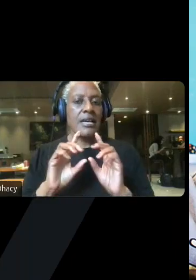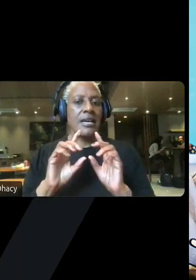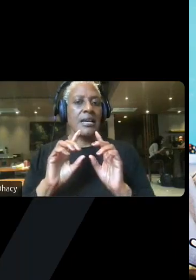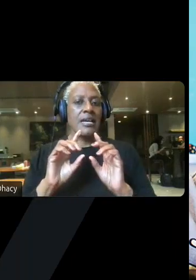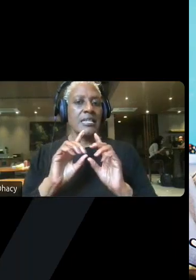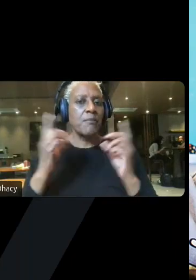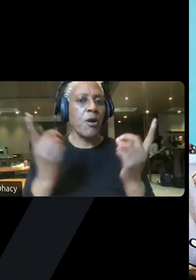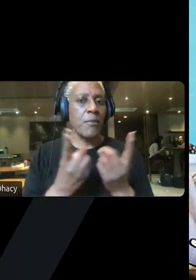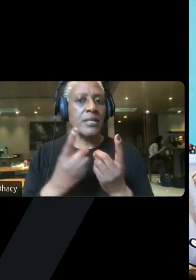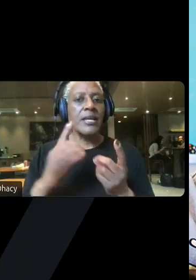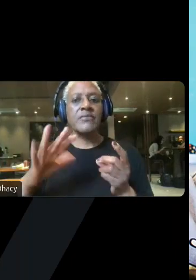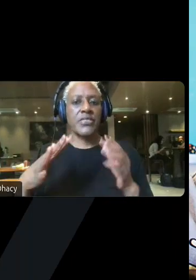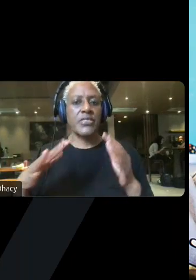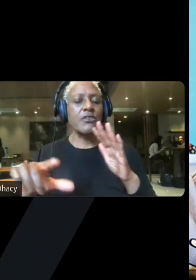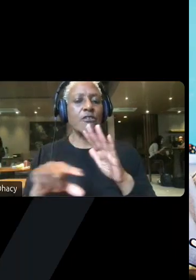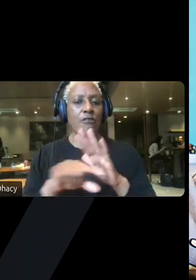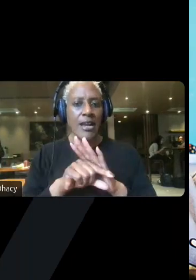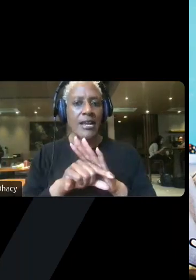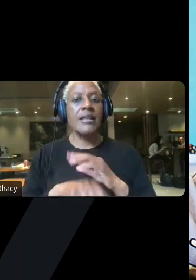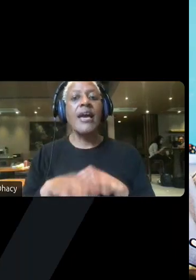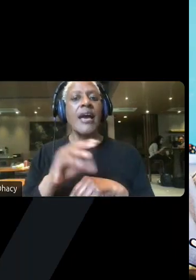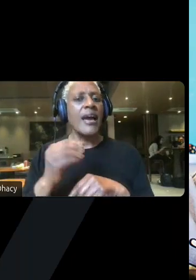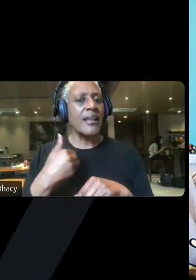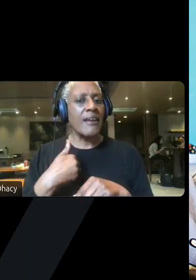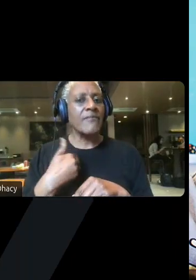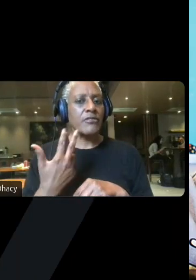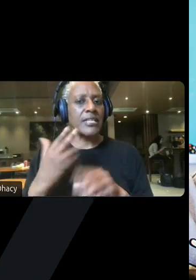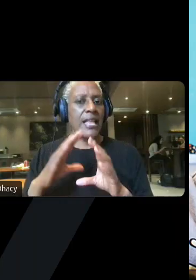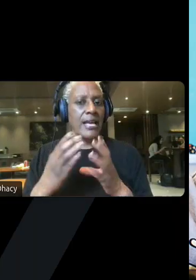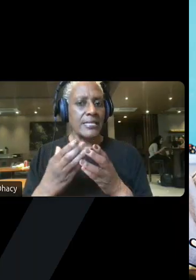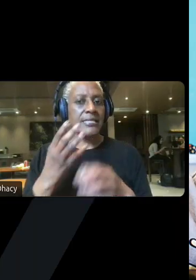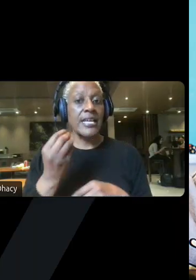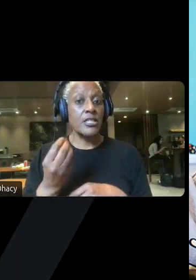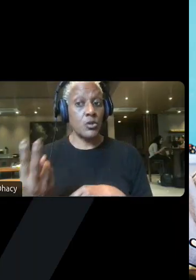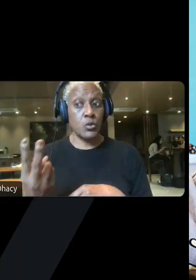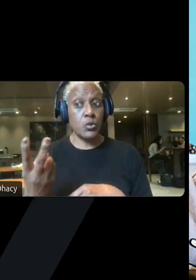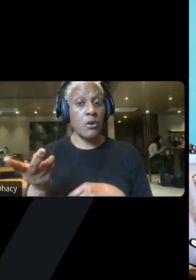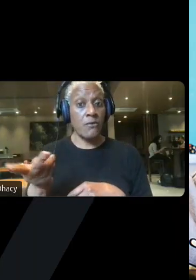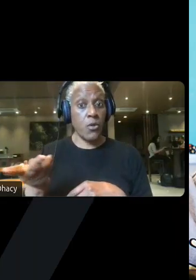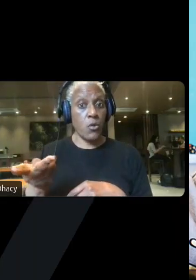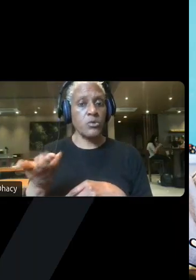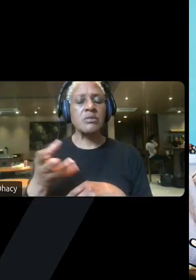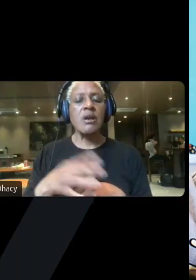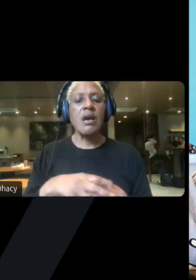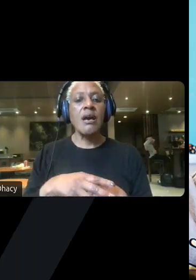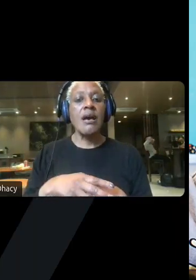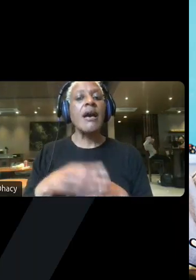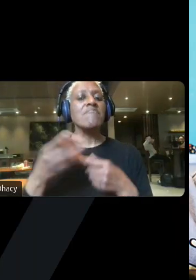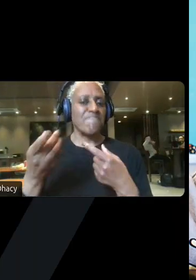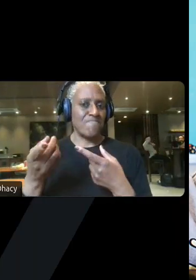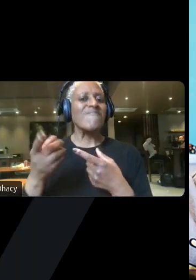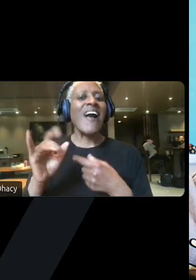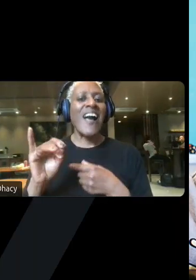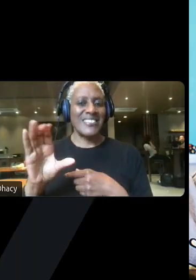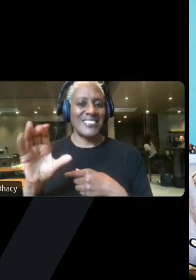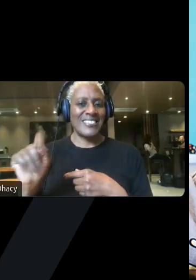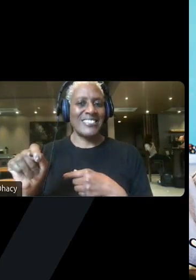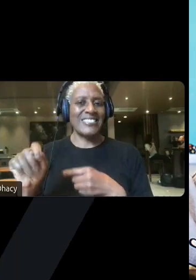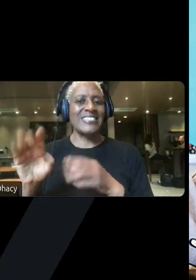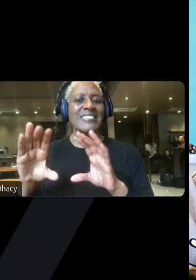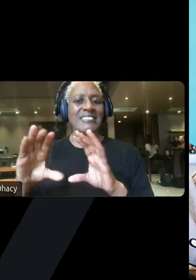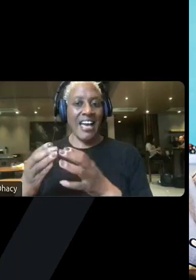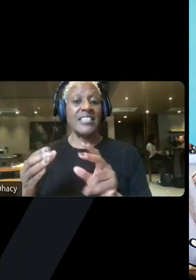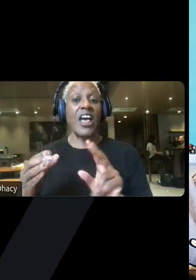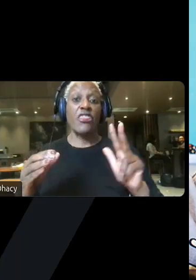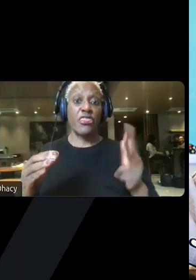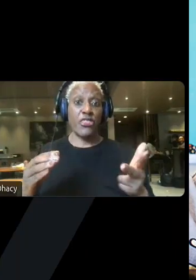departmentalized 5th grade, and I have 3 classes, and 2 of my classes happen to be an ICT class, and the other one is an